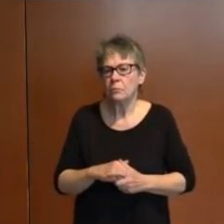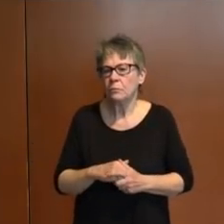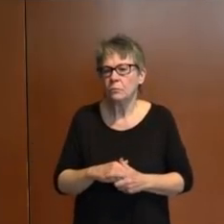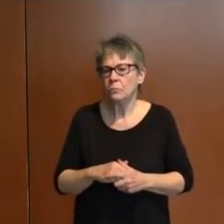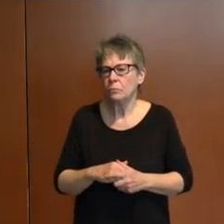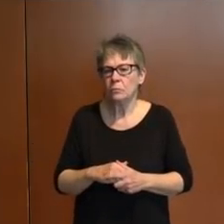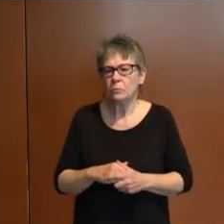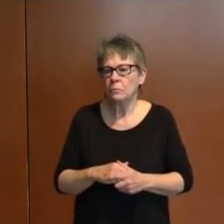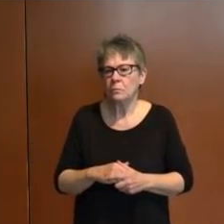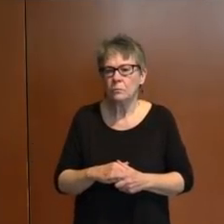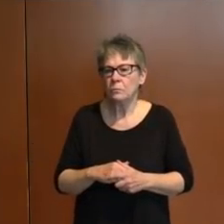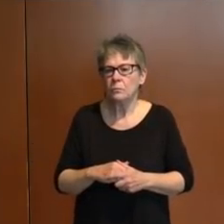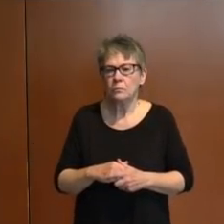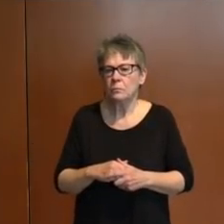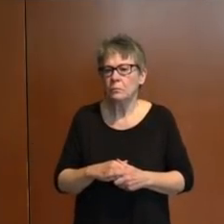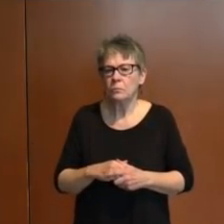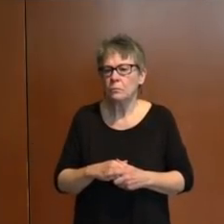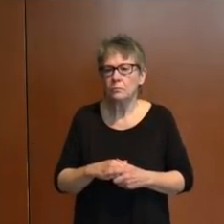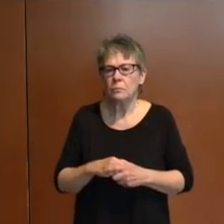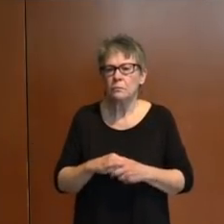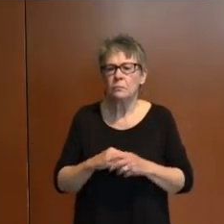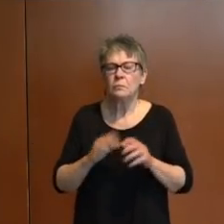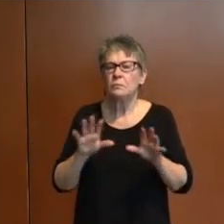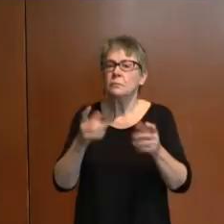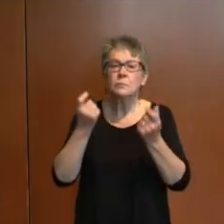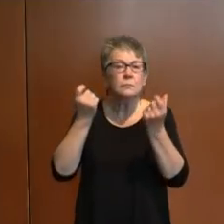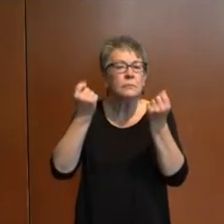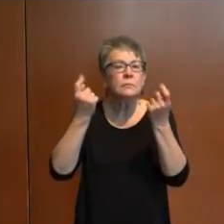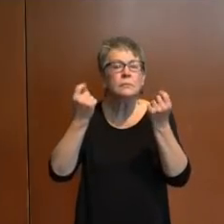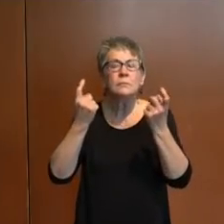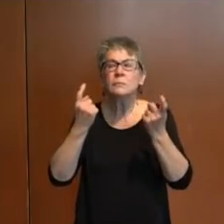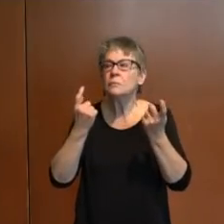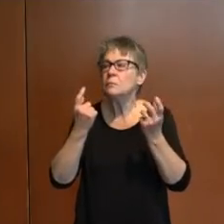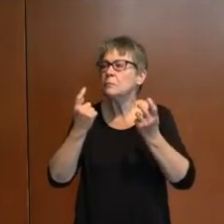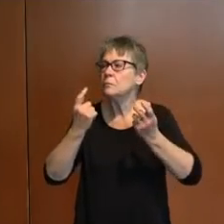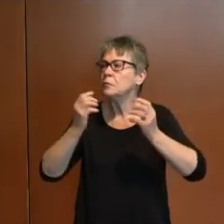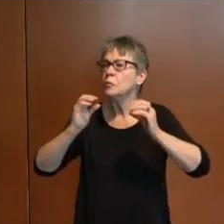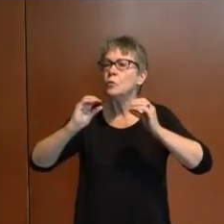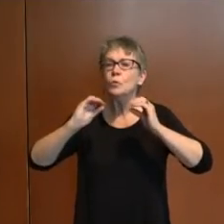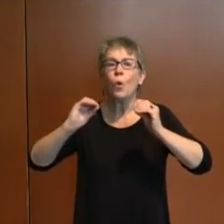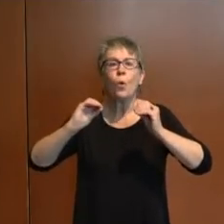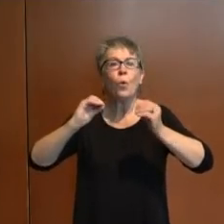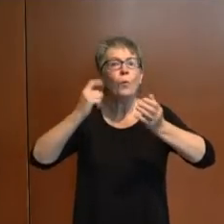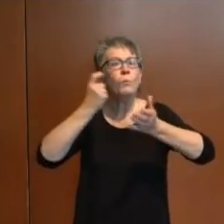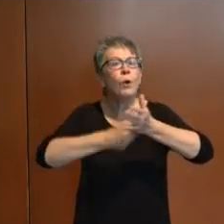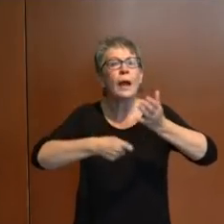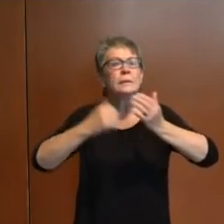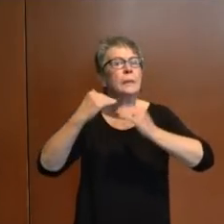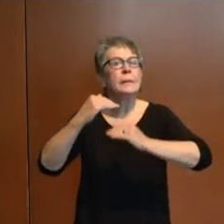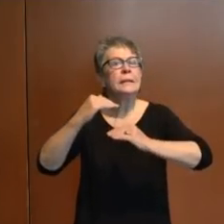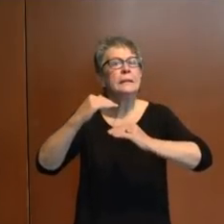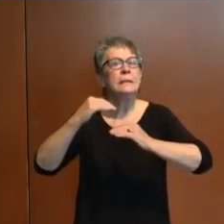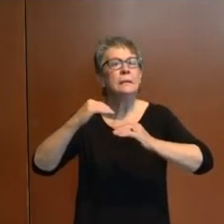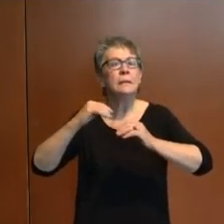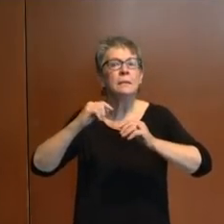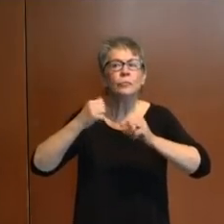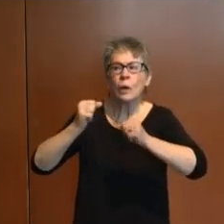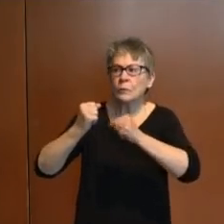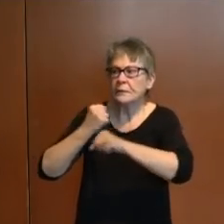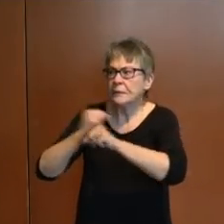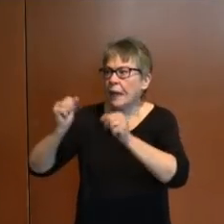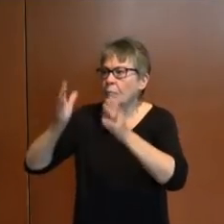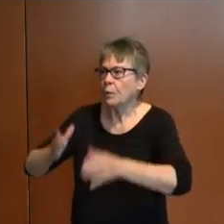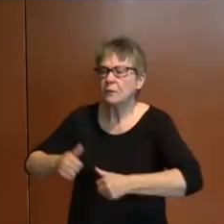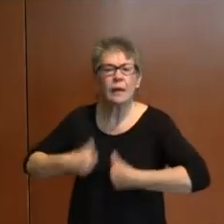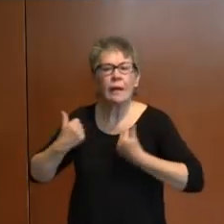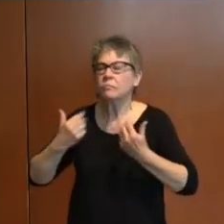save a life in our state right now. John. You've told us about corporations and people donating PPE, and we know stories of a mill in